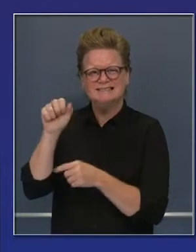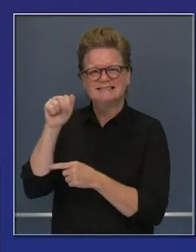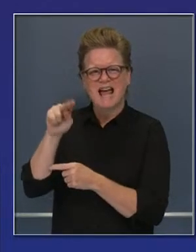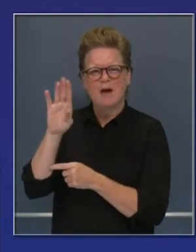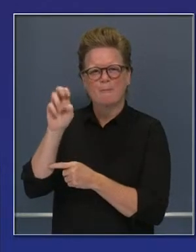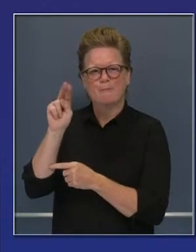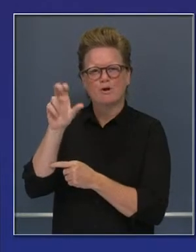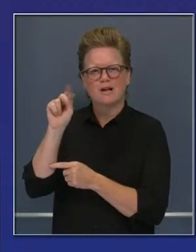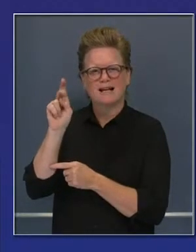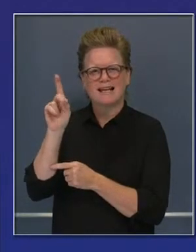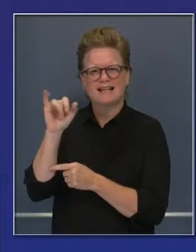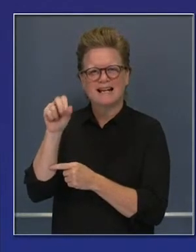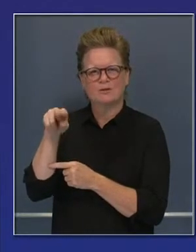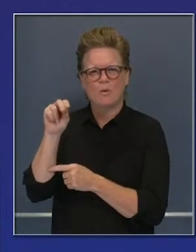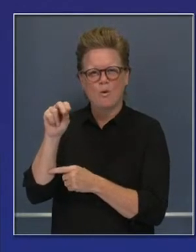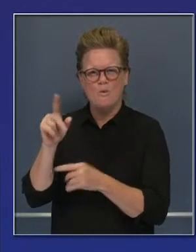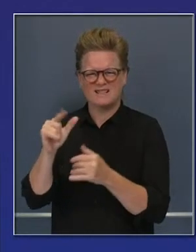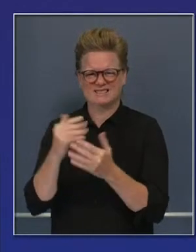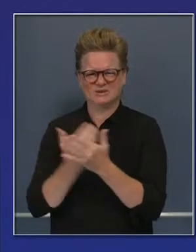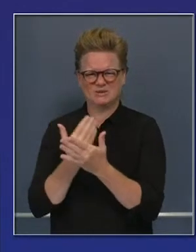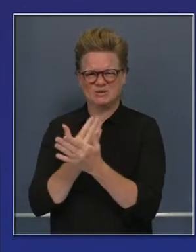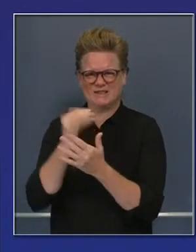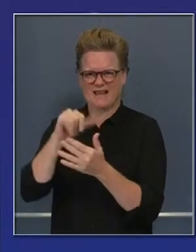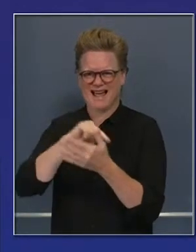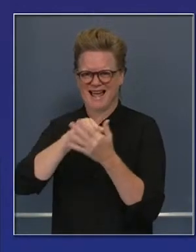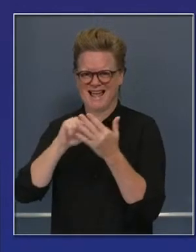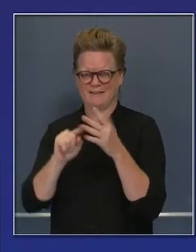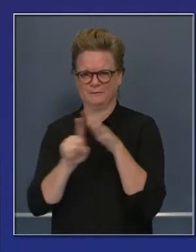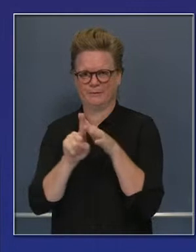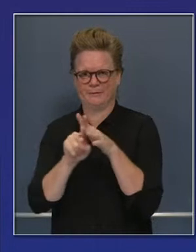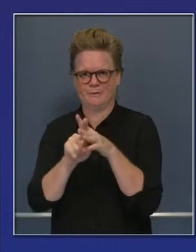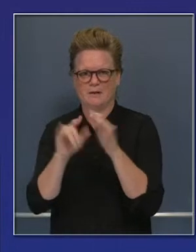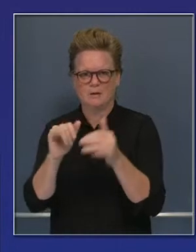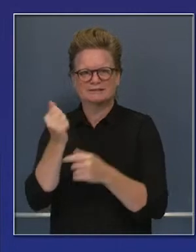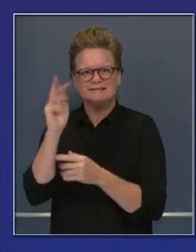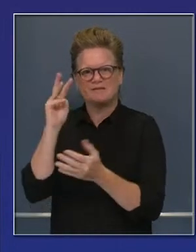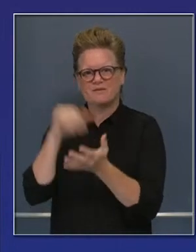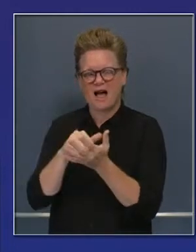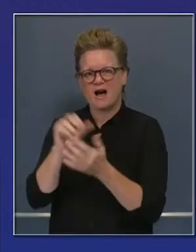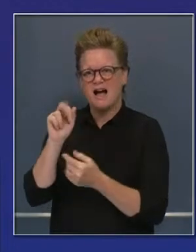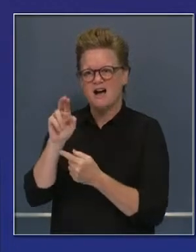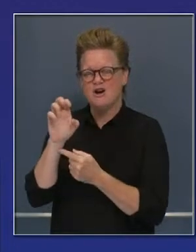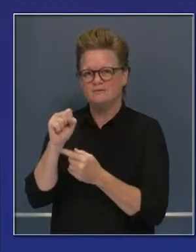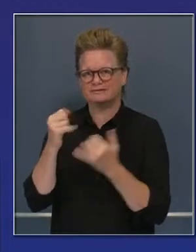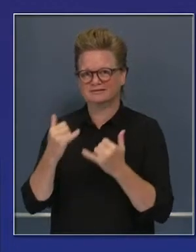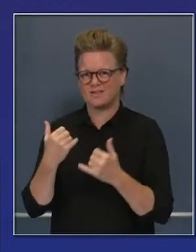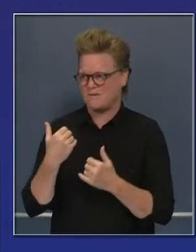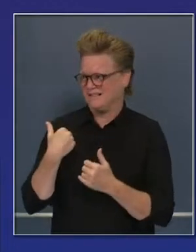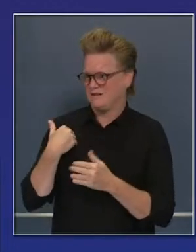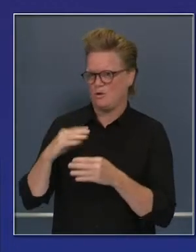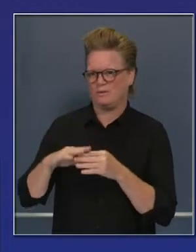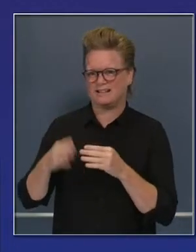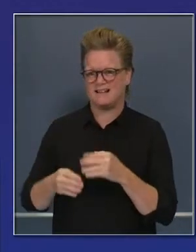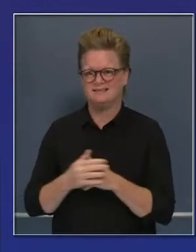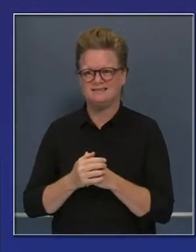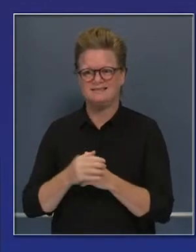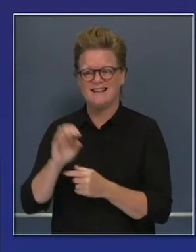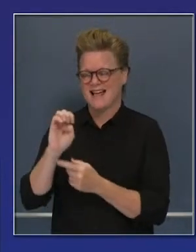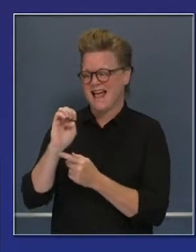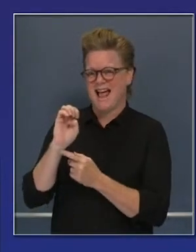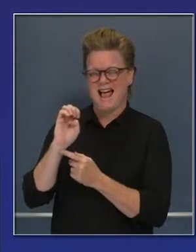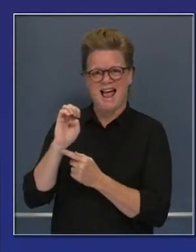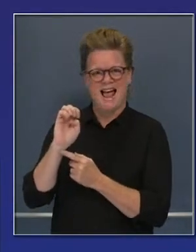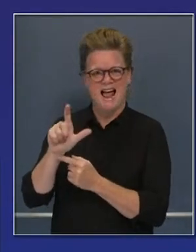new active fires that have come up over the course of the weekend. The El Dorado getting a lot of attention because